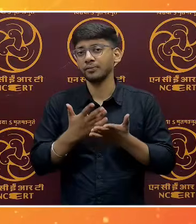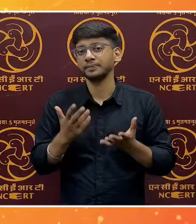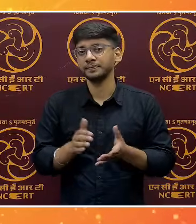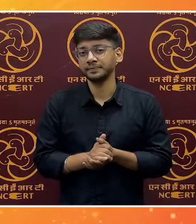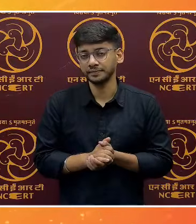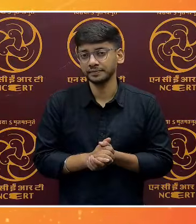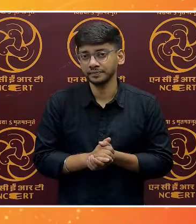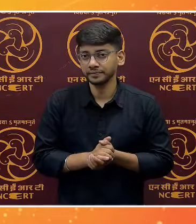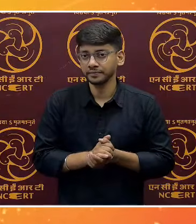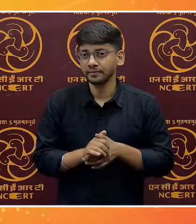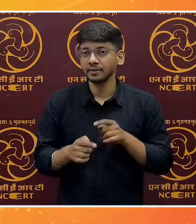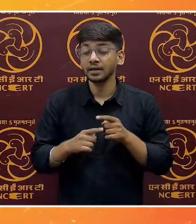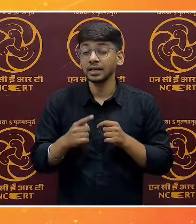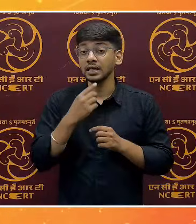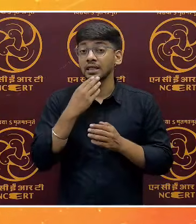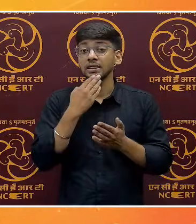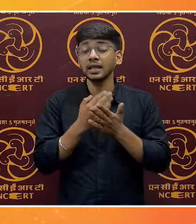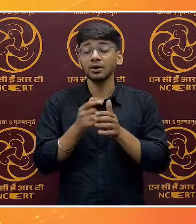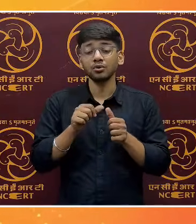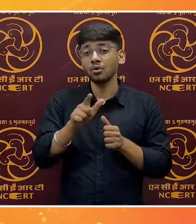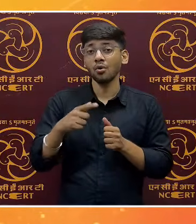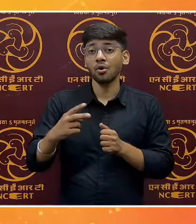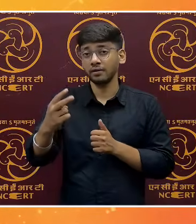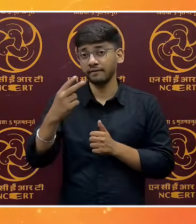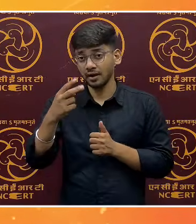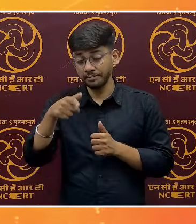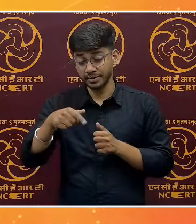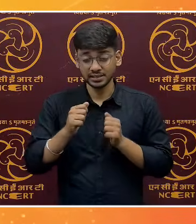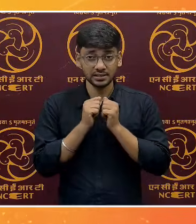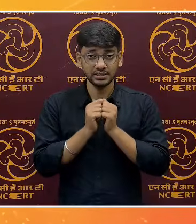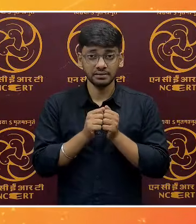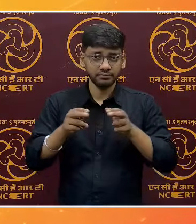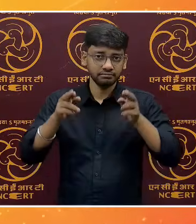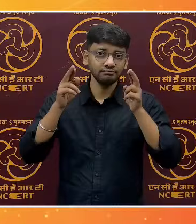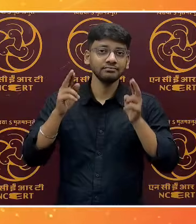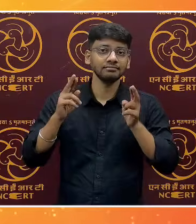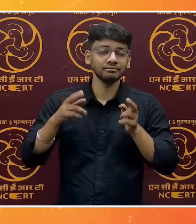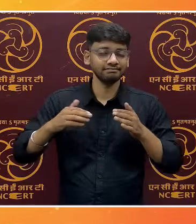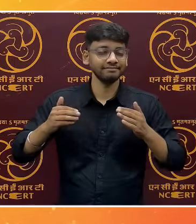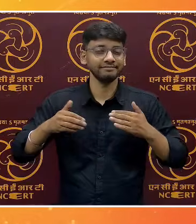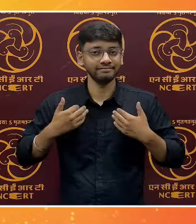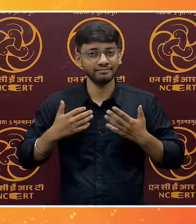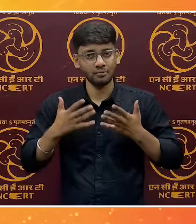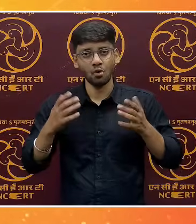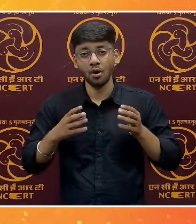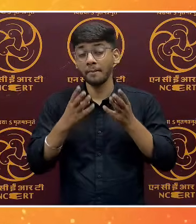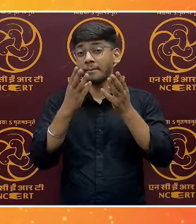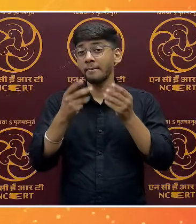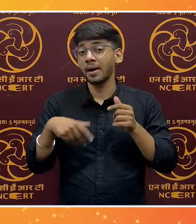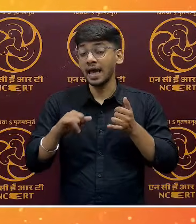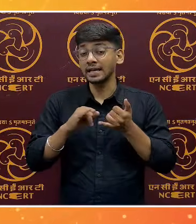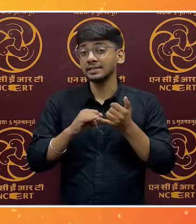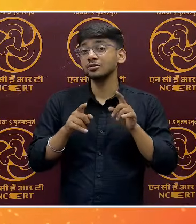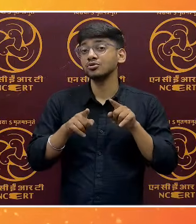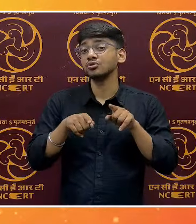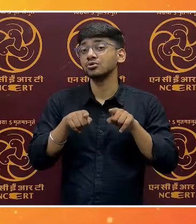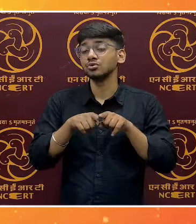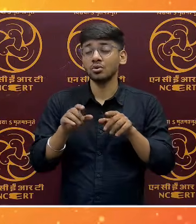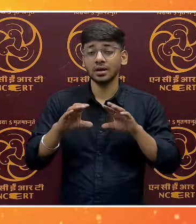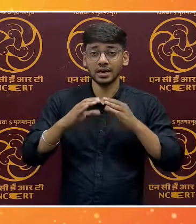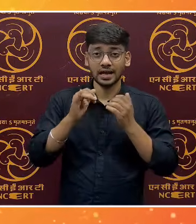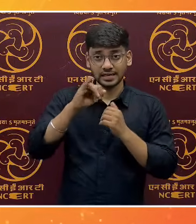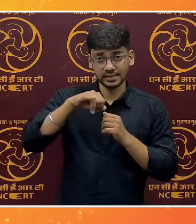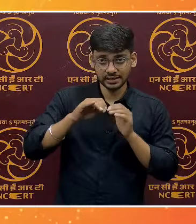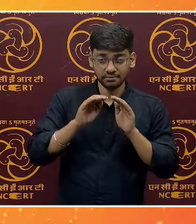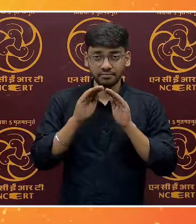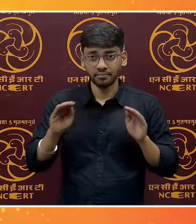you. Thank you to all the viewers for being with us. I really hope that you enjoyed this math simulation. This was for class 6th,